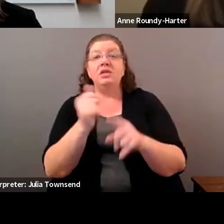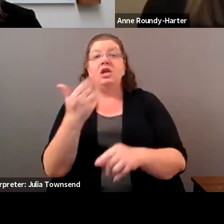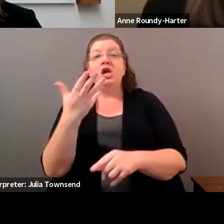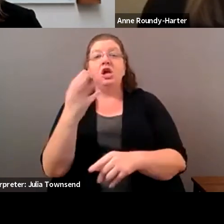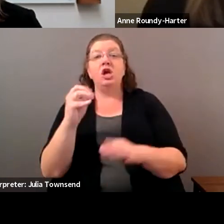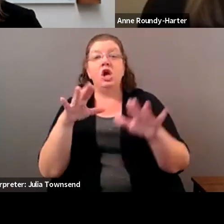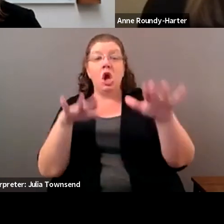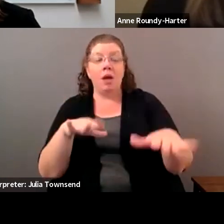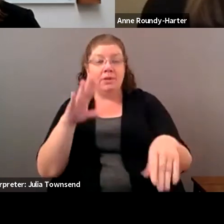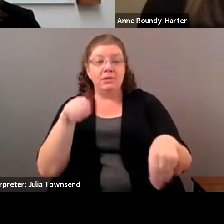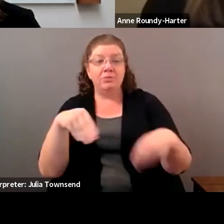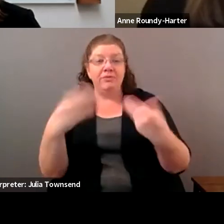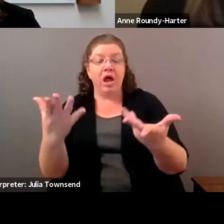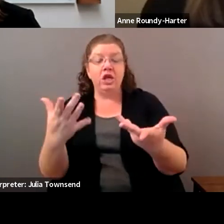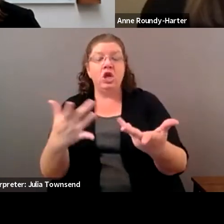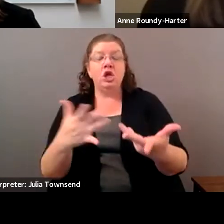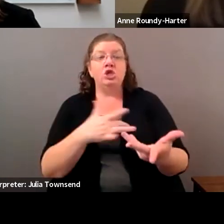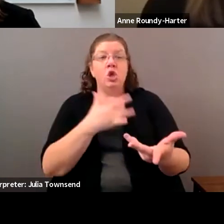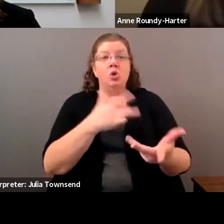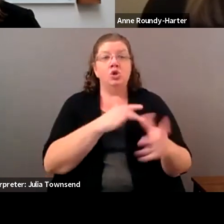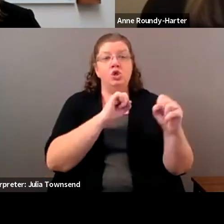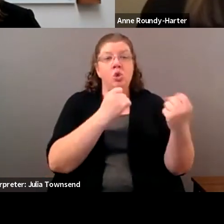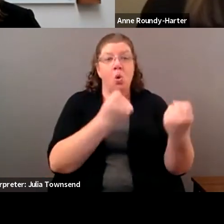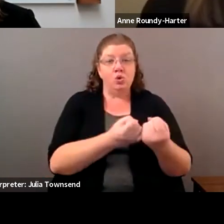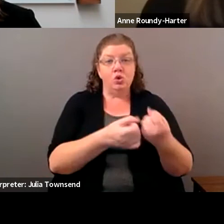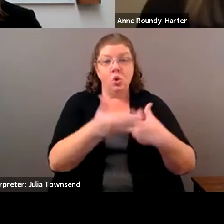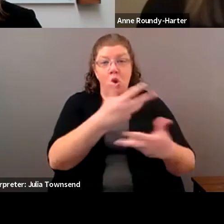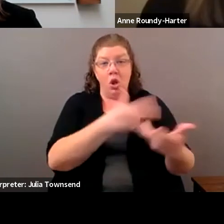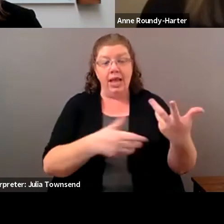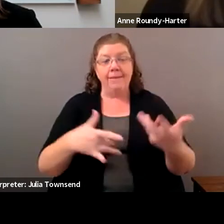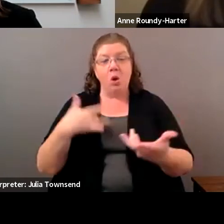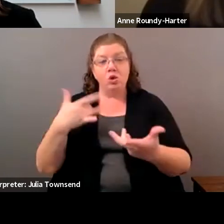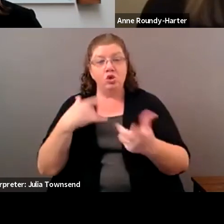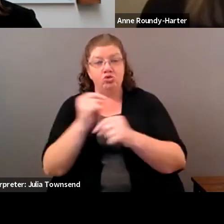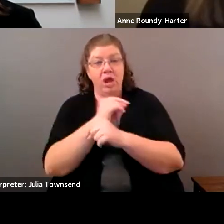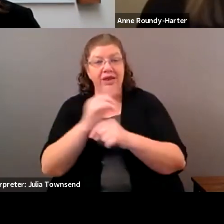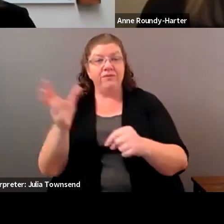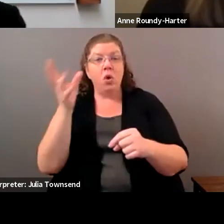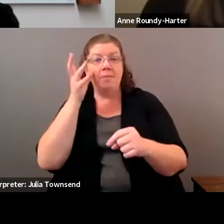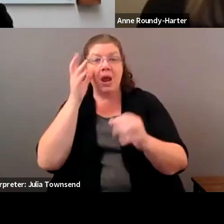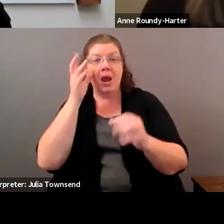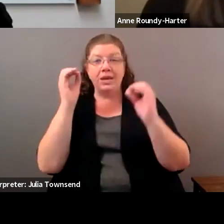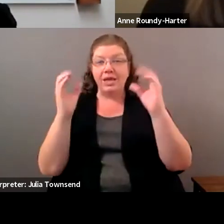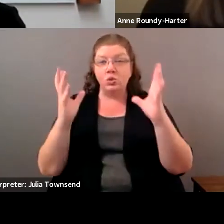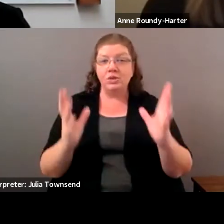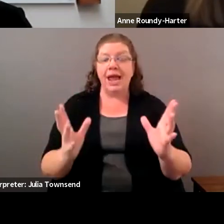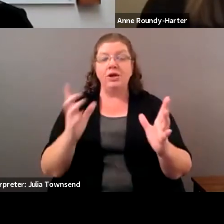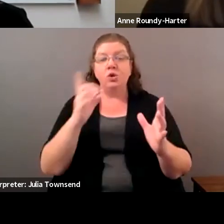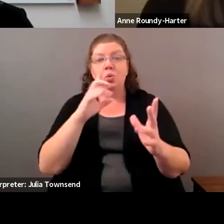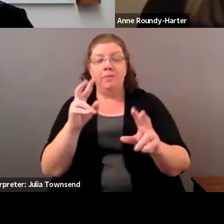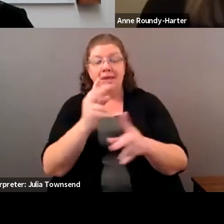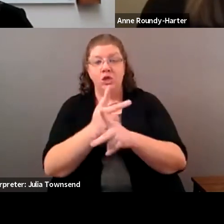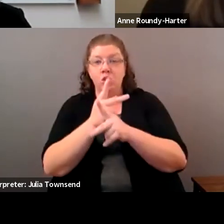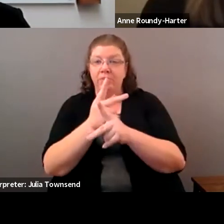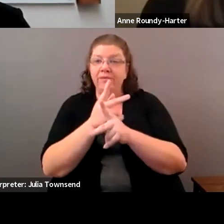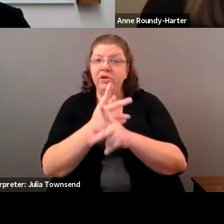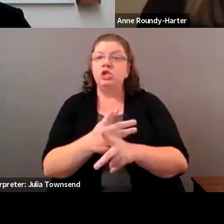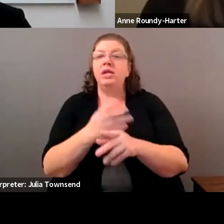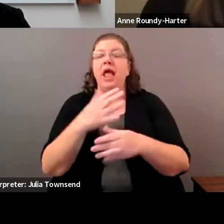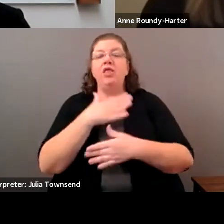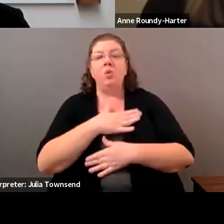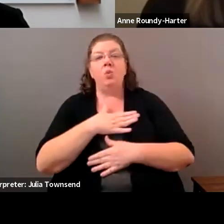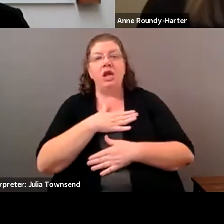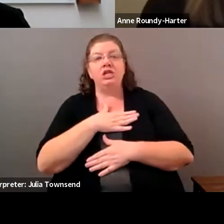CALM is providing this social emotional training for our para educators, who will be doing the supervision and the enrichment block in